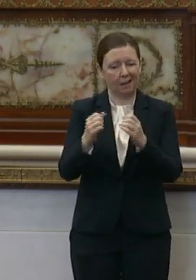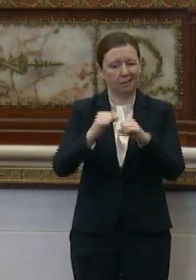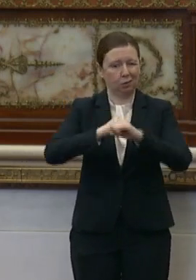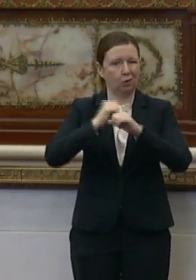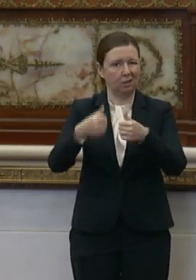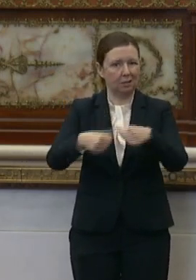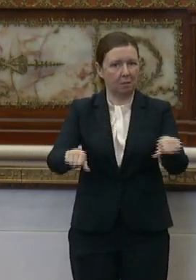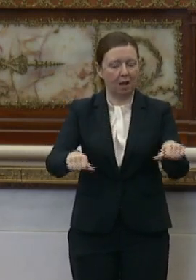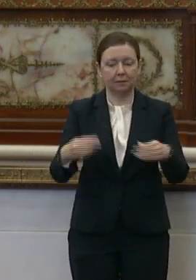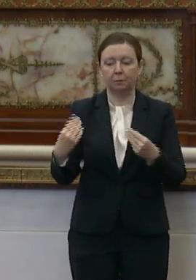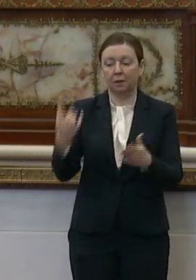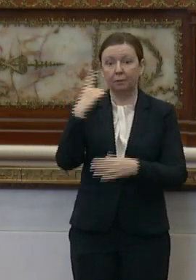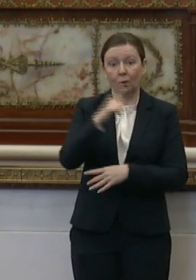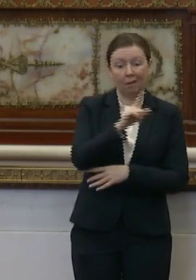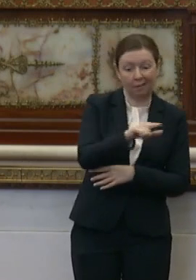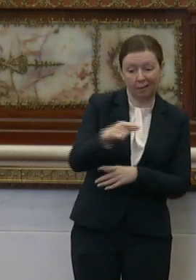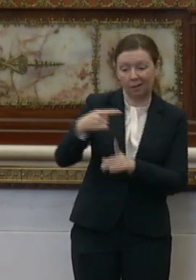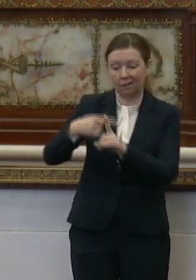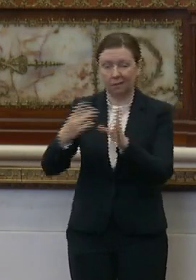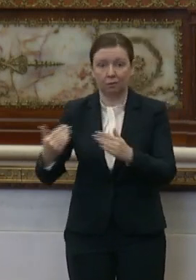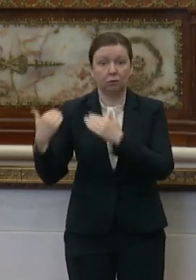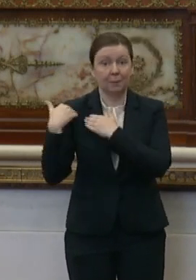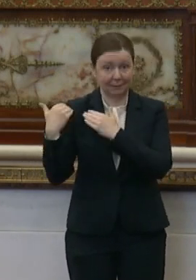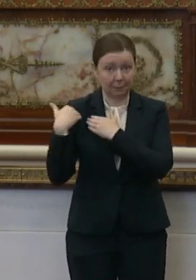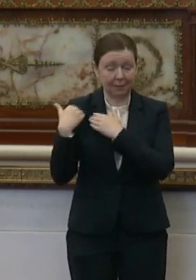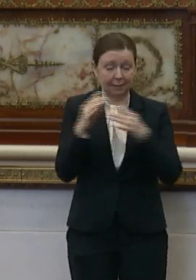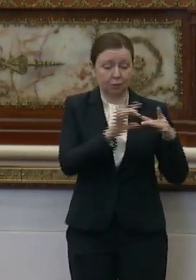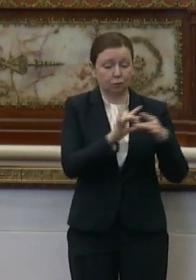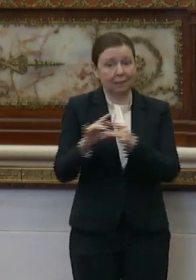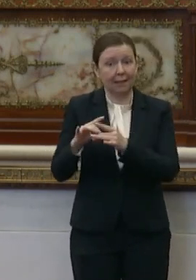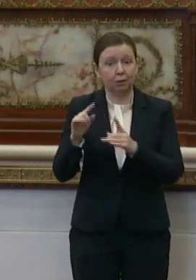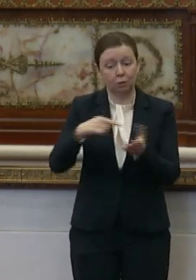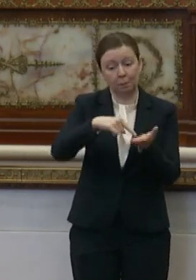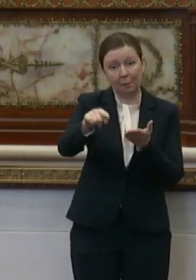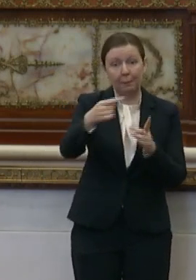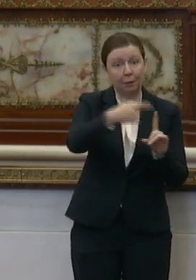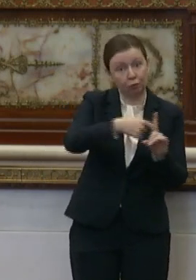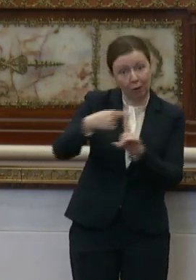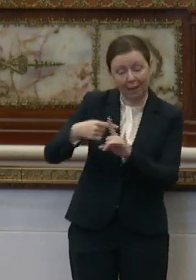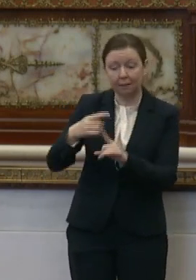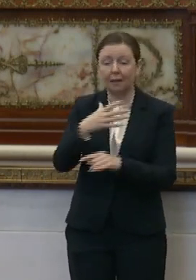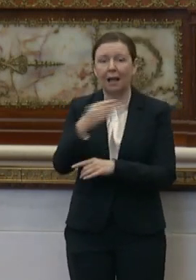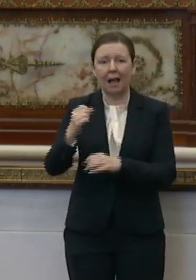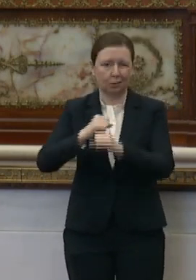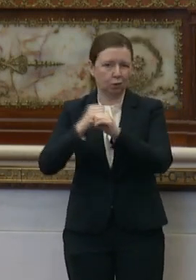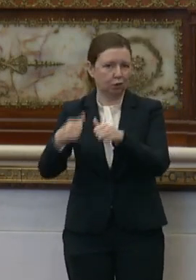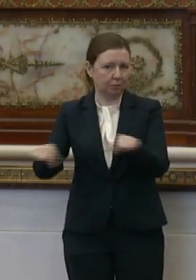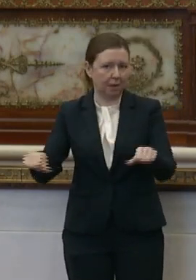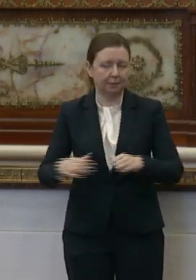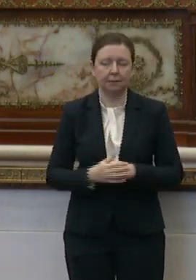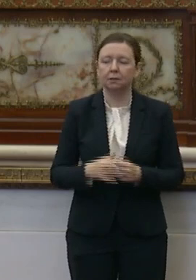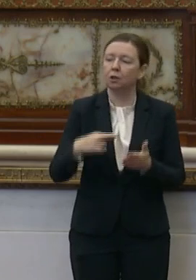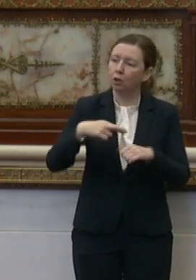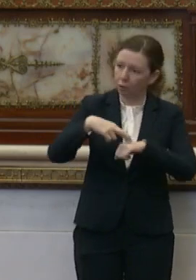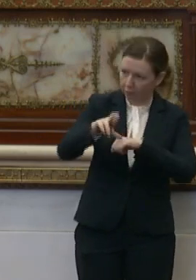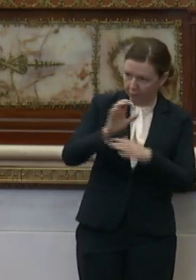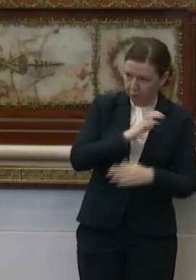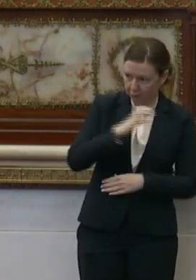by providing for certain landlord and tenant responsibilities related to the payment of rent and security deposits. Heard the committee.